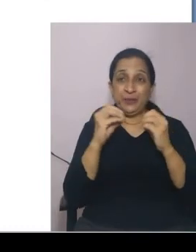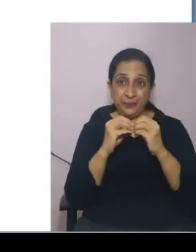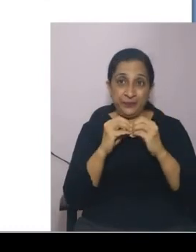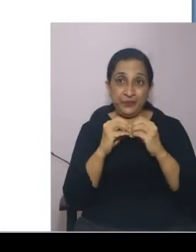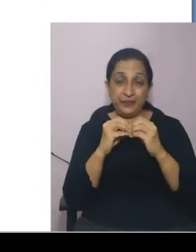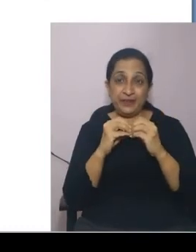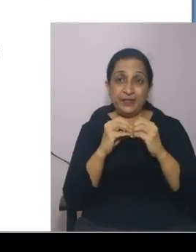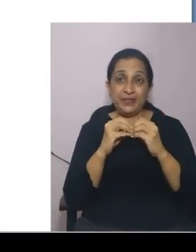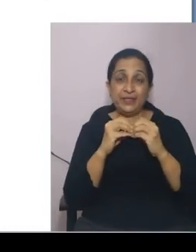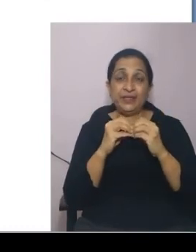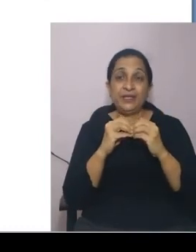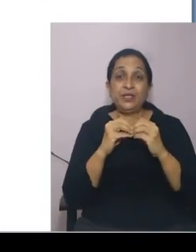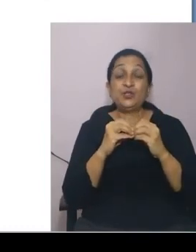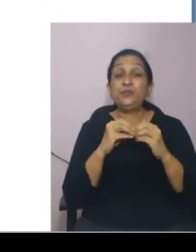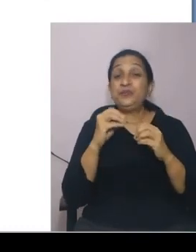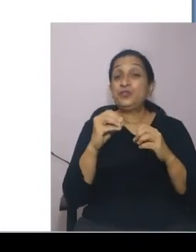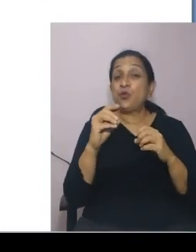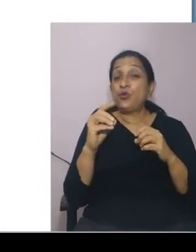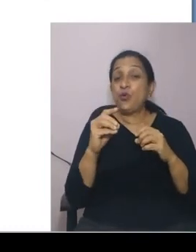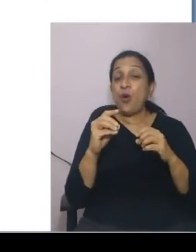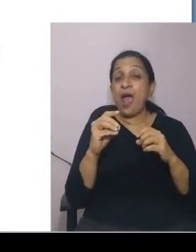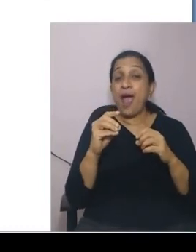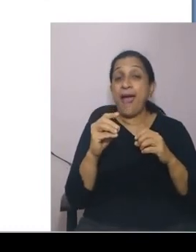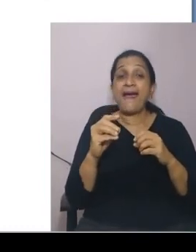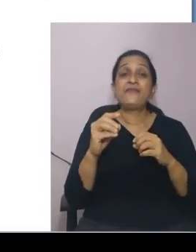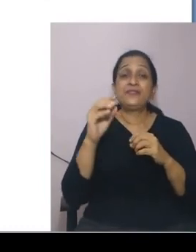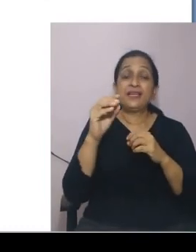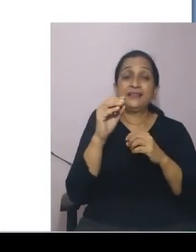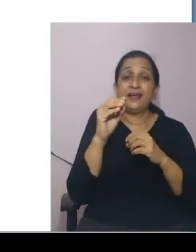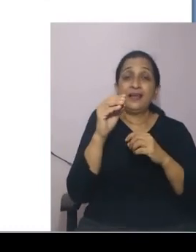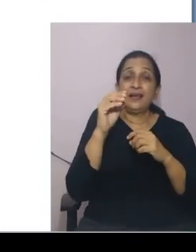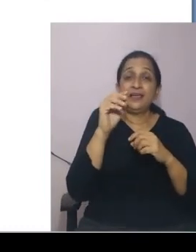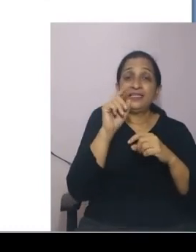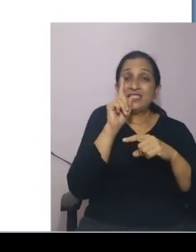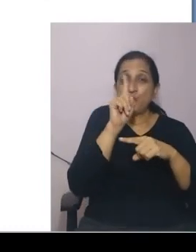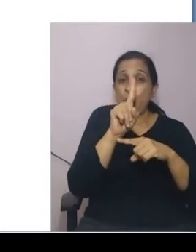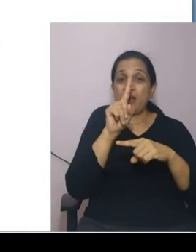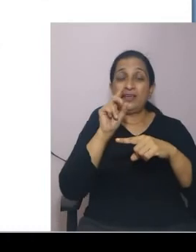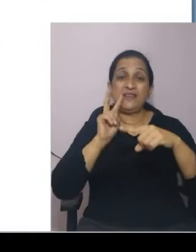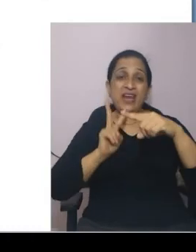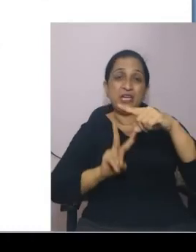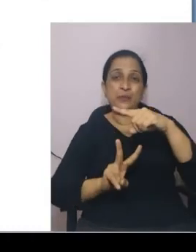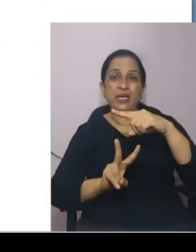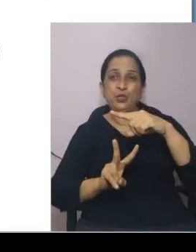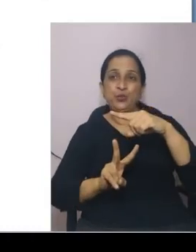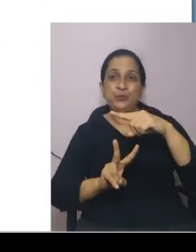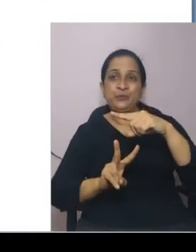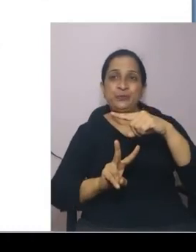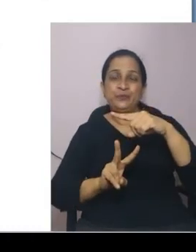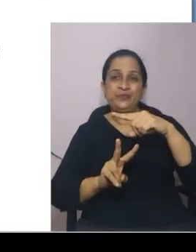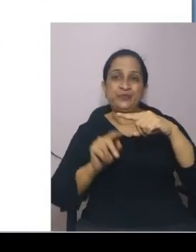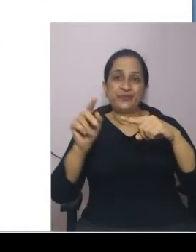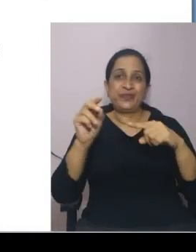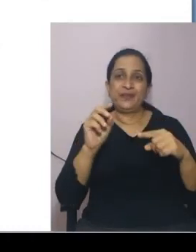these are in the proportion of 1 is to 2, right? So